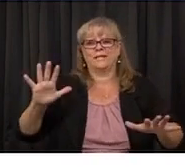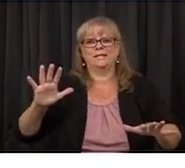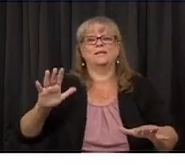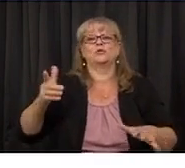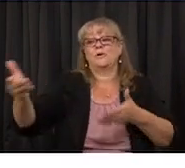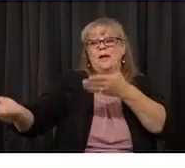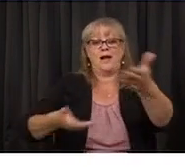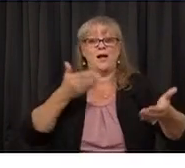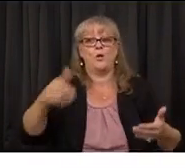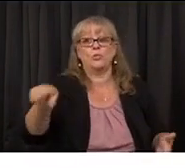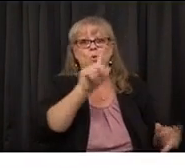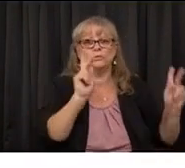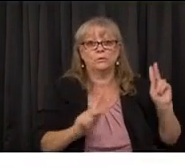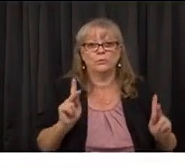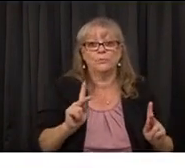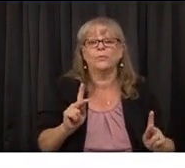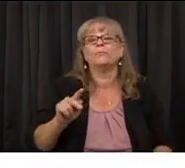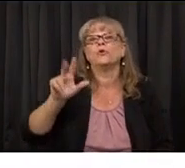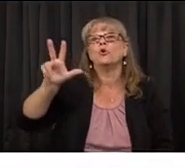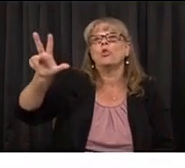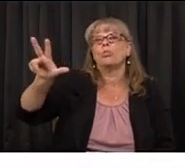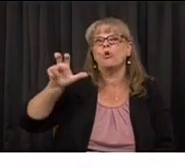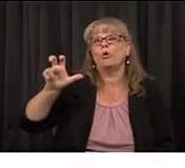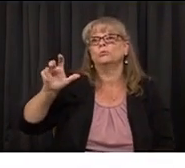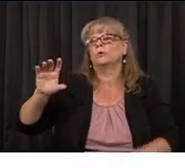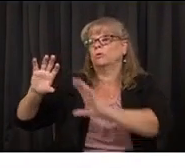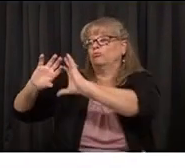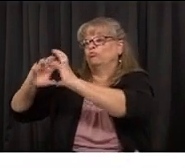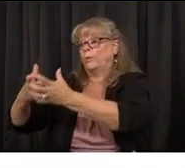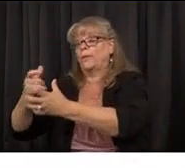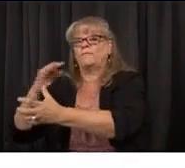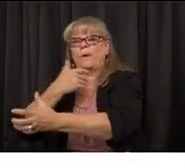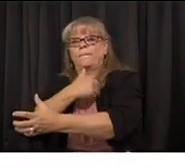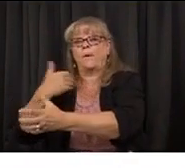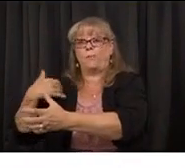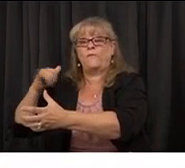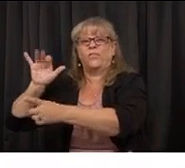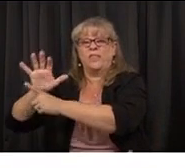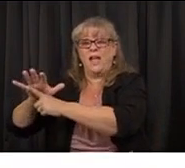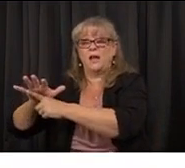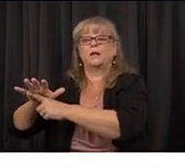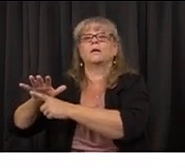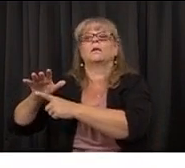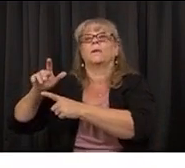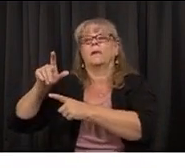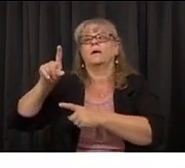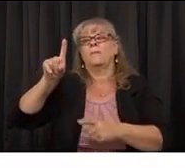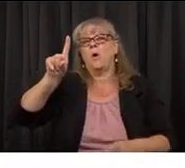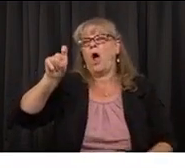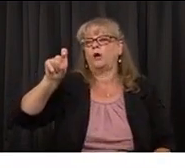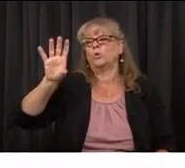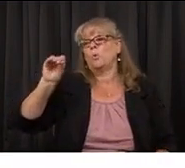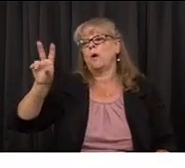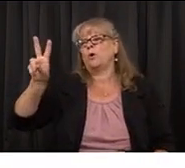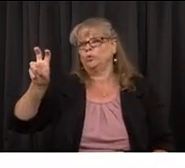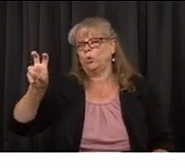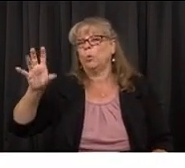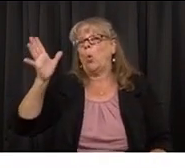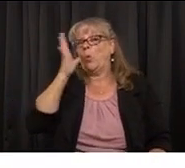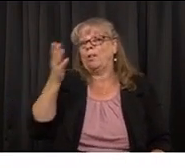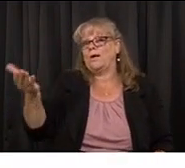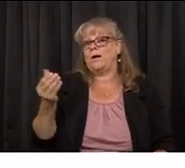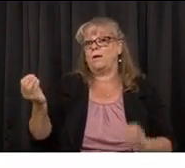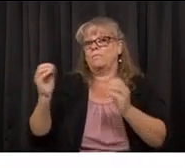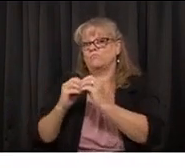300 NCCC members and 350 Vista Summer Associates and 100 Senior Corps volunteers are joining in the